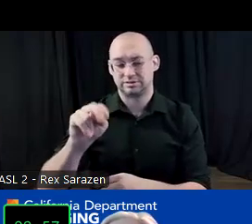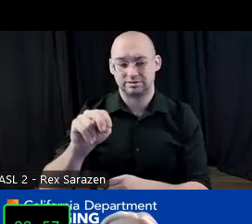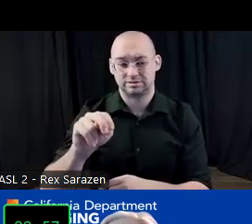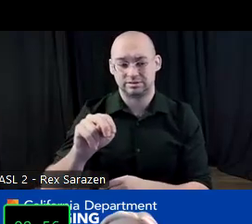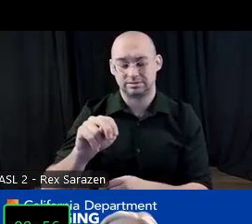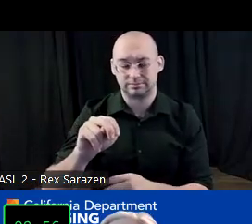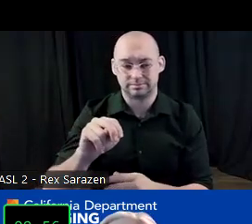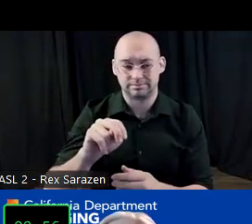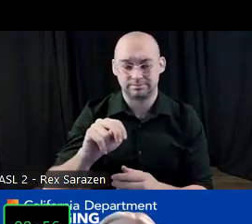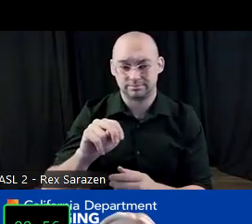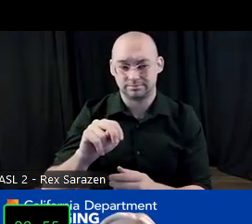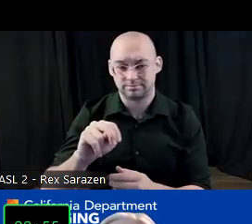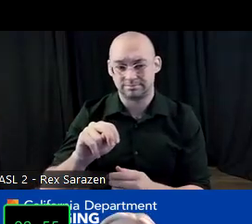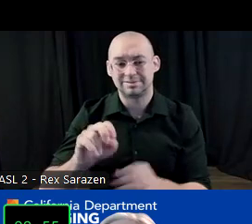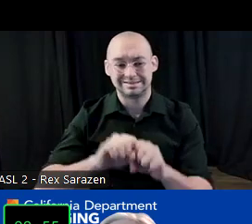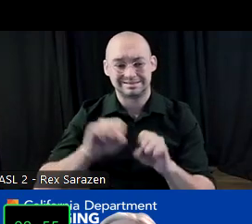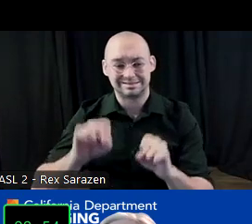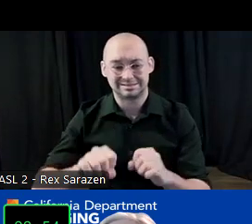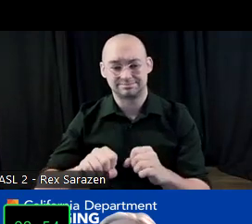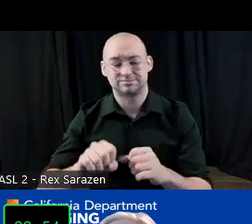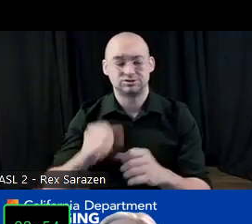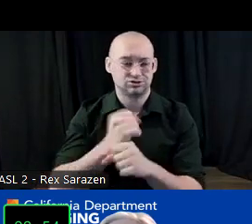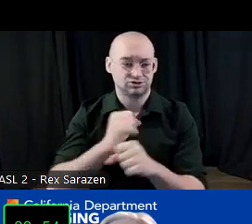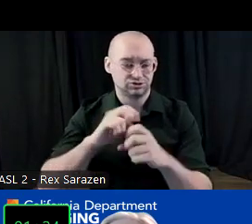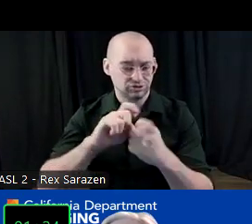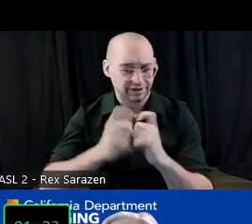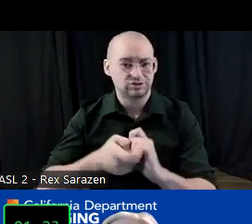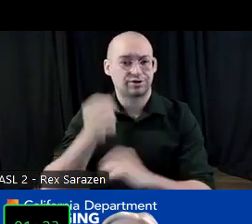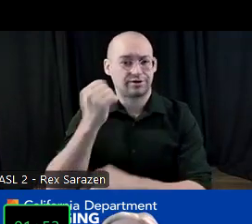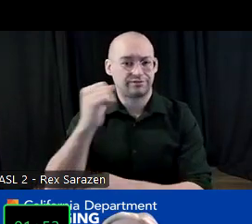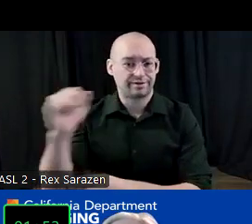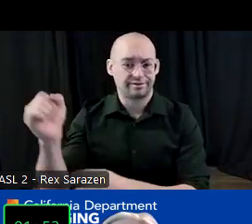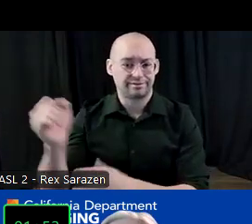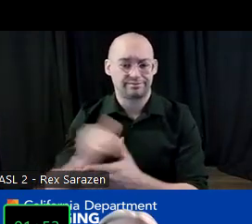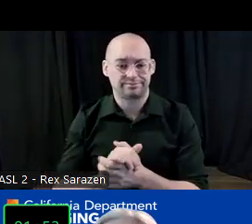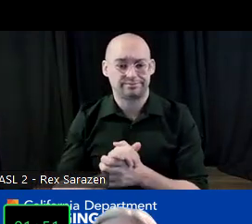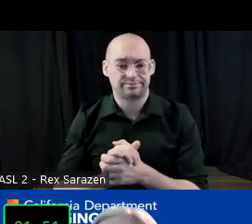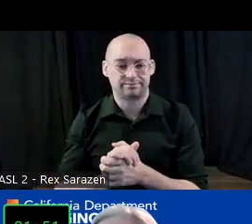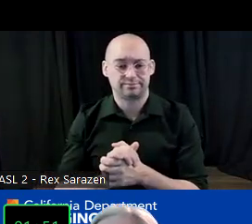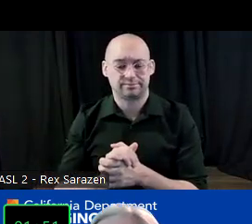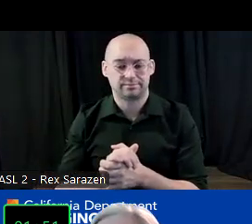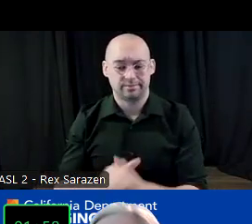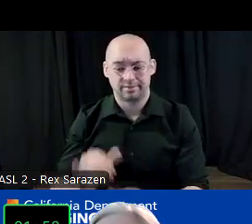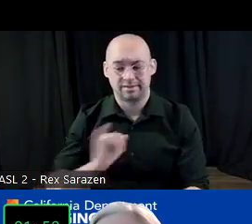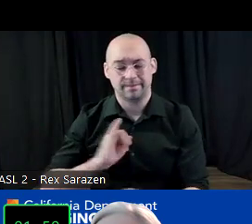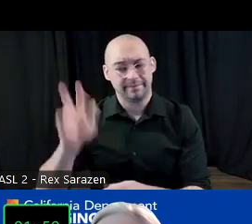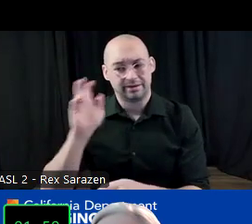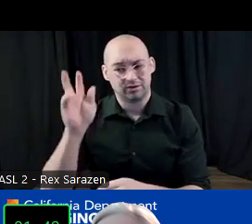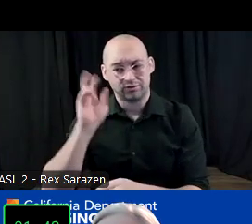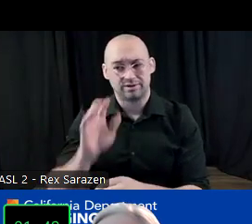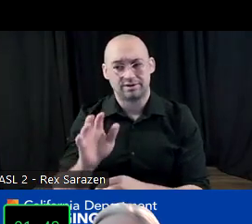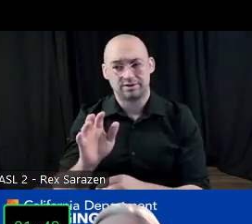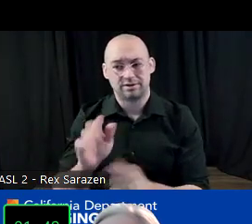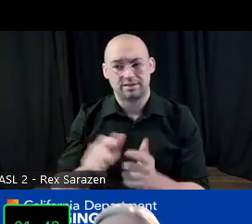a systems change advocate for an independent living center. Because I'm hearing a lot of